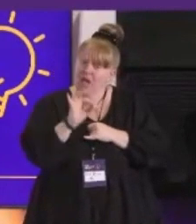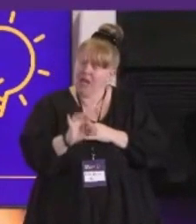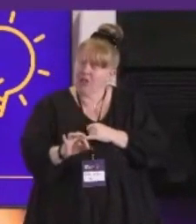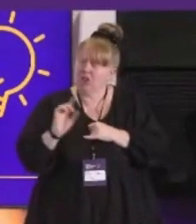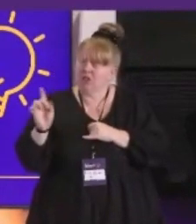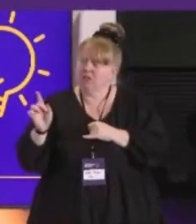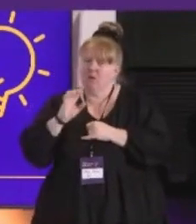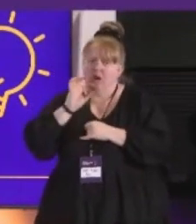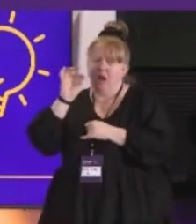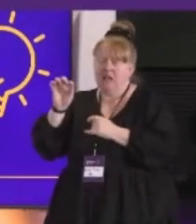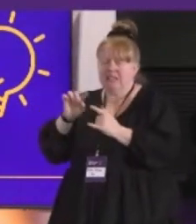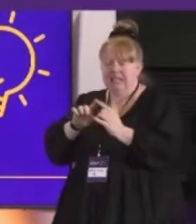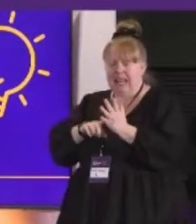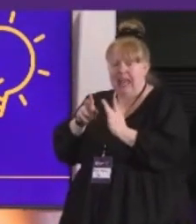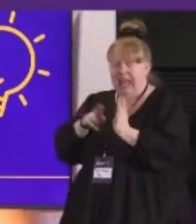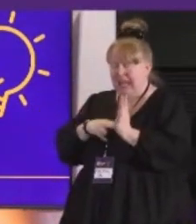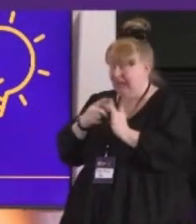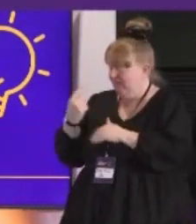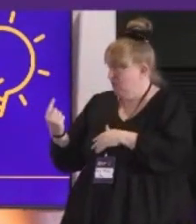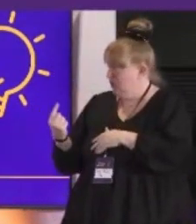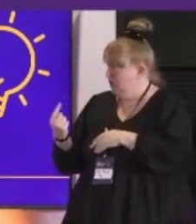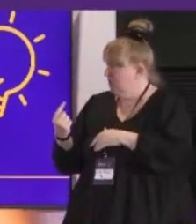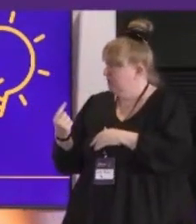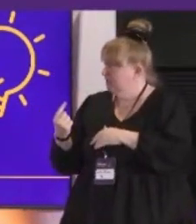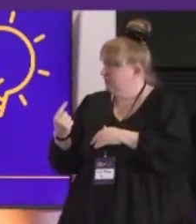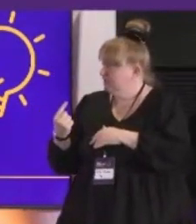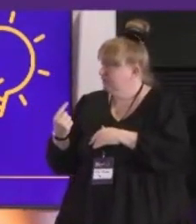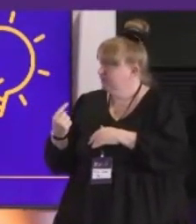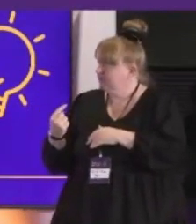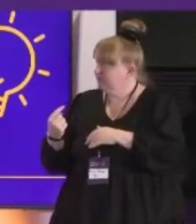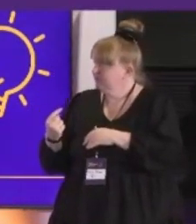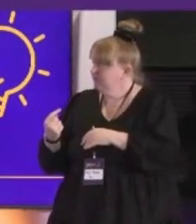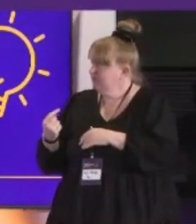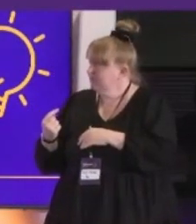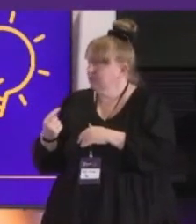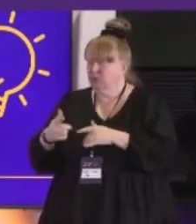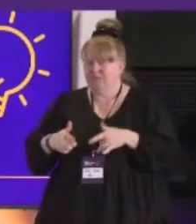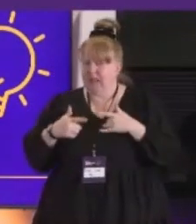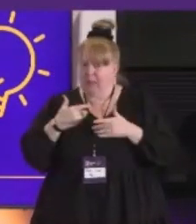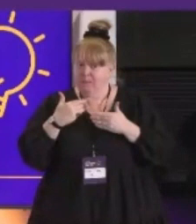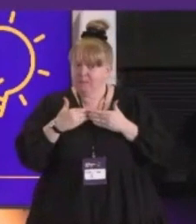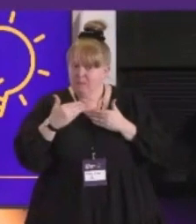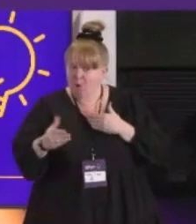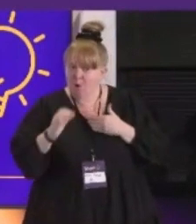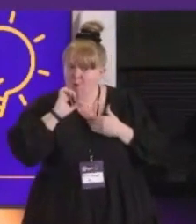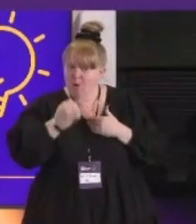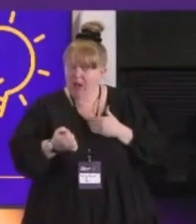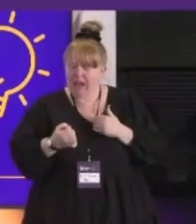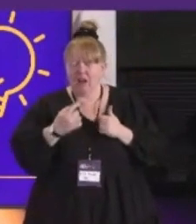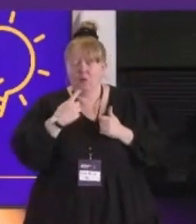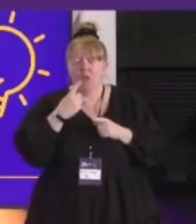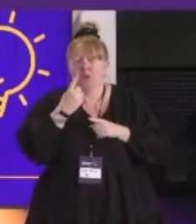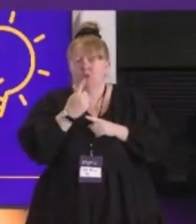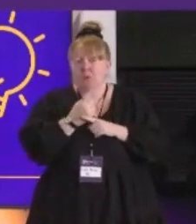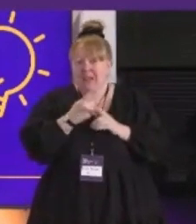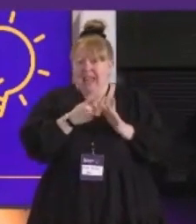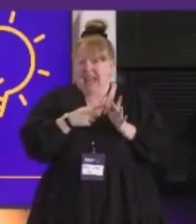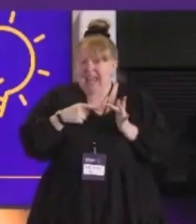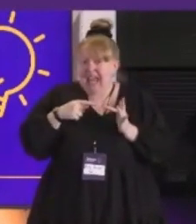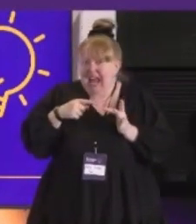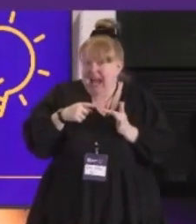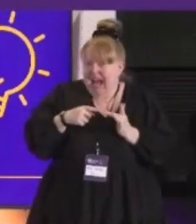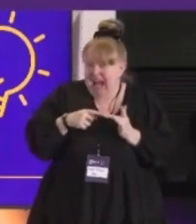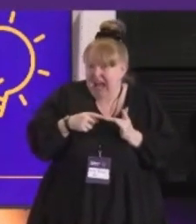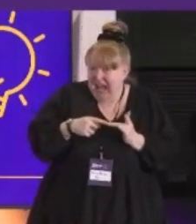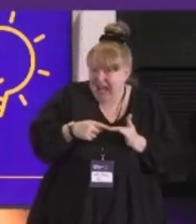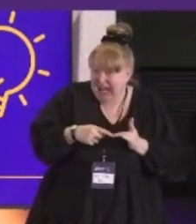first, Elaine, do you think that we're going to be seeing more of this? I was actually going to ask you a question about AI, but I'm a bit scared about how many minutes we've got